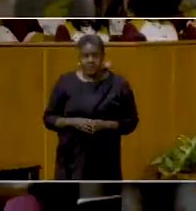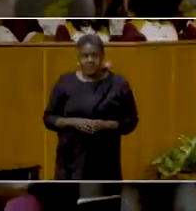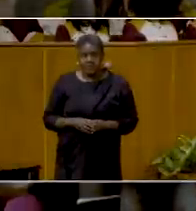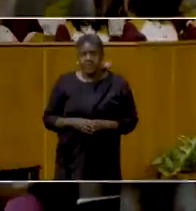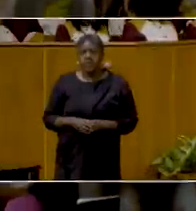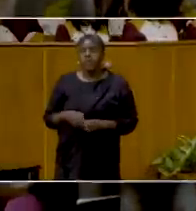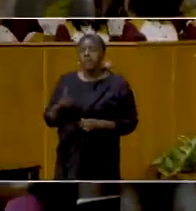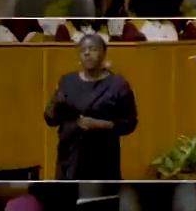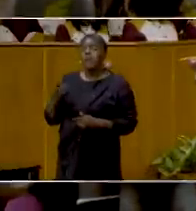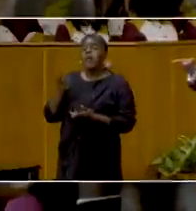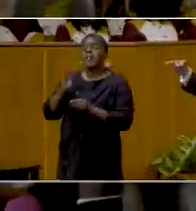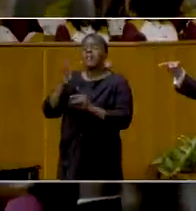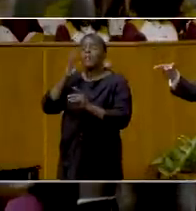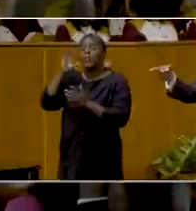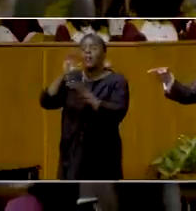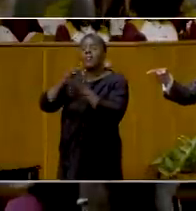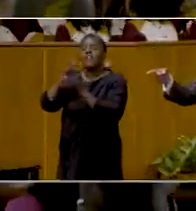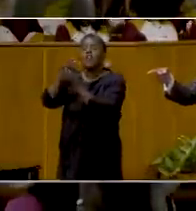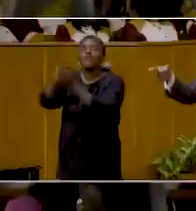are the free will people.